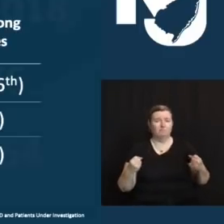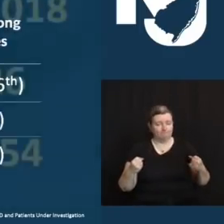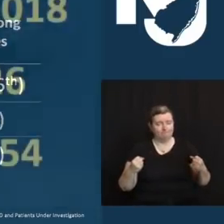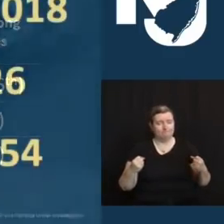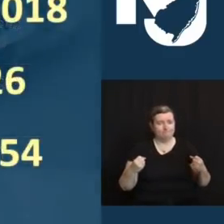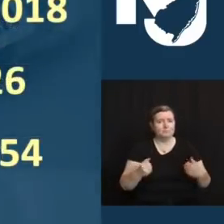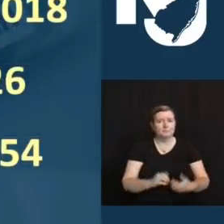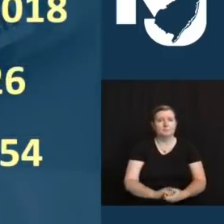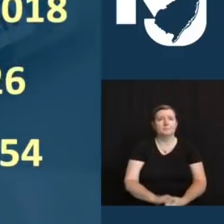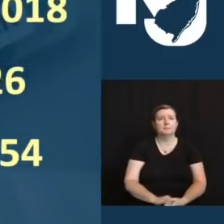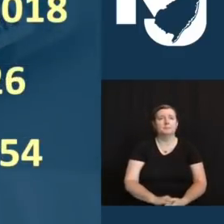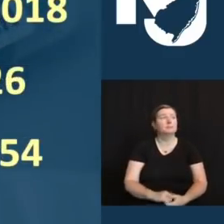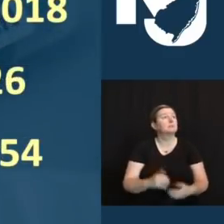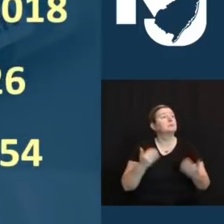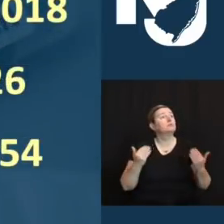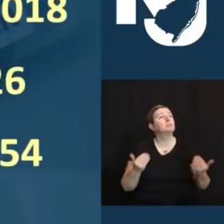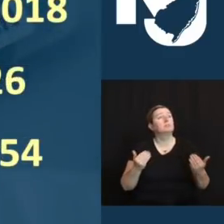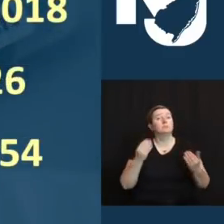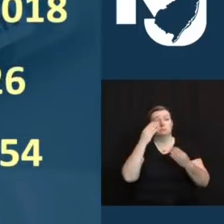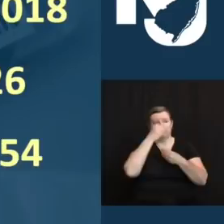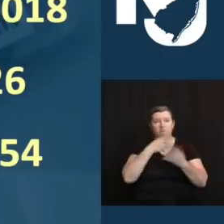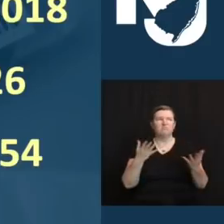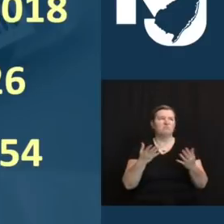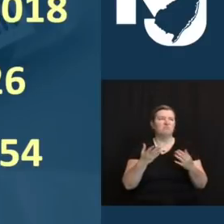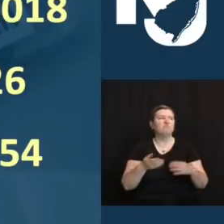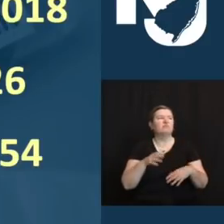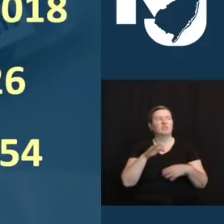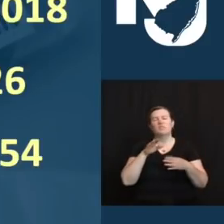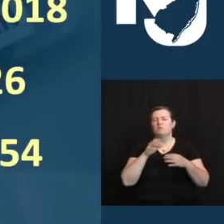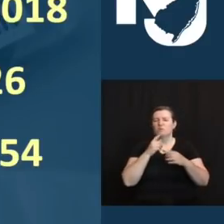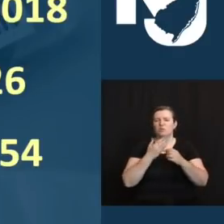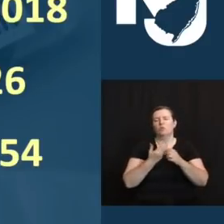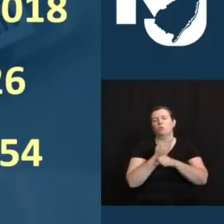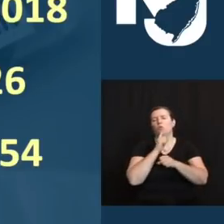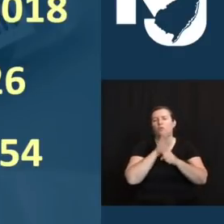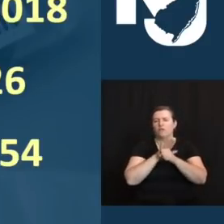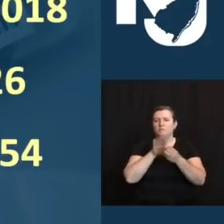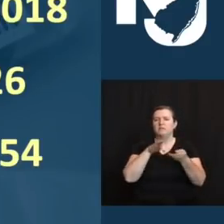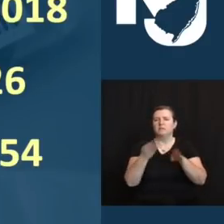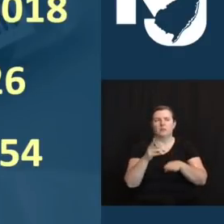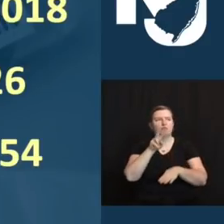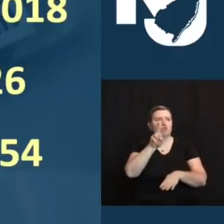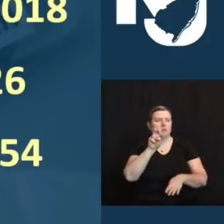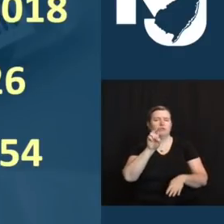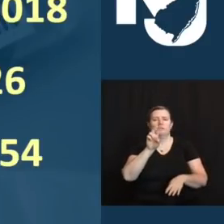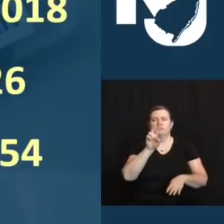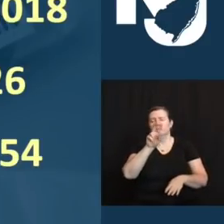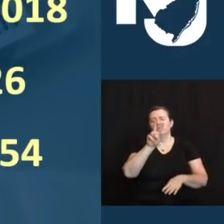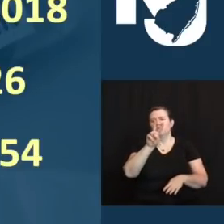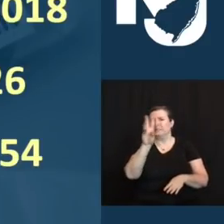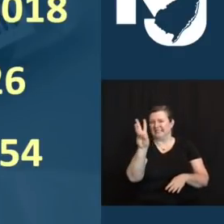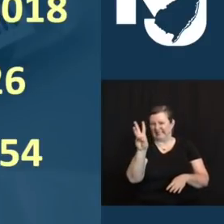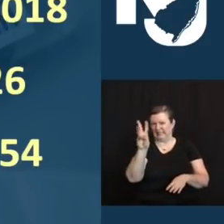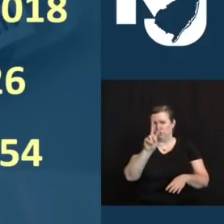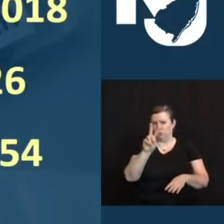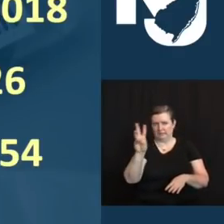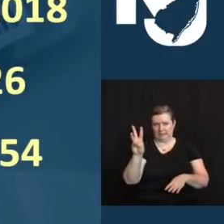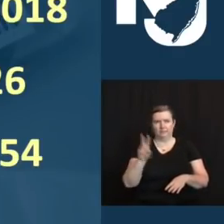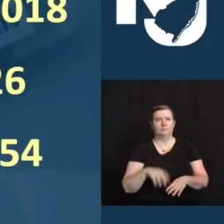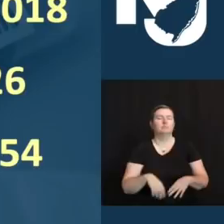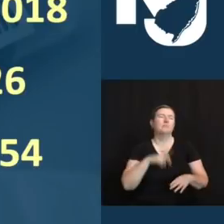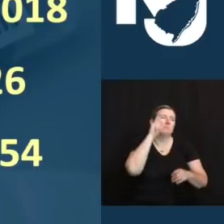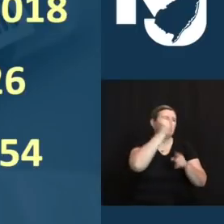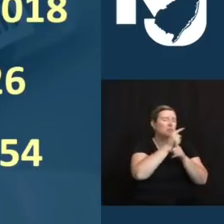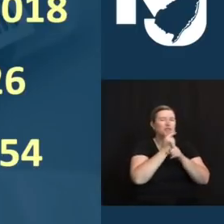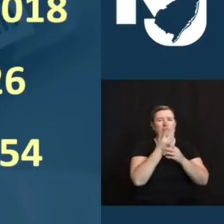Today, we are reporting an additional 26 lost brothers and sisters from our New Jersey community to